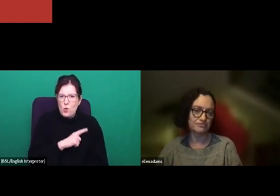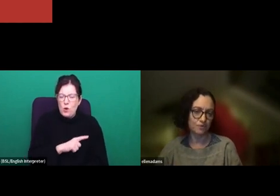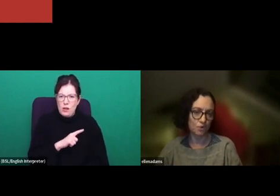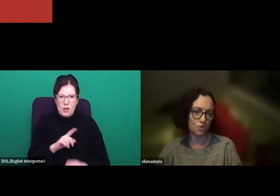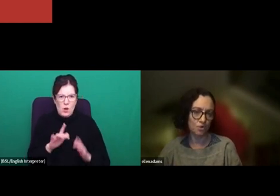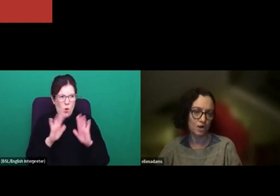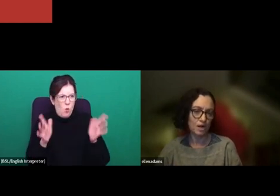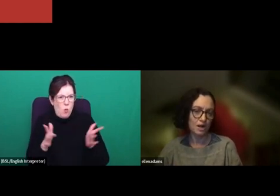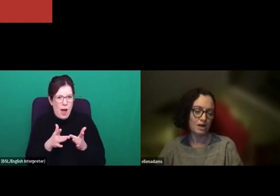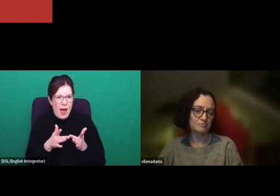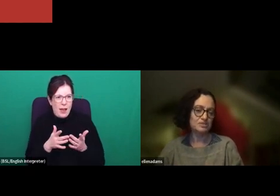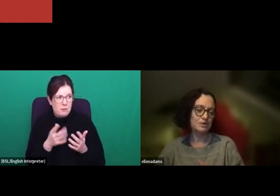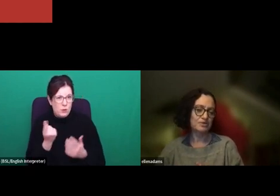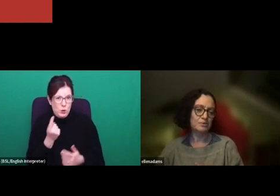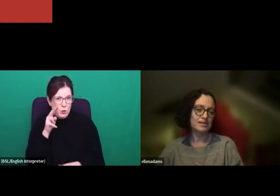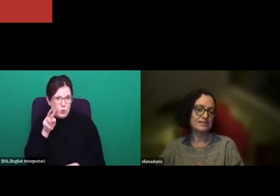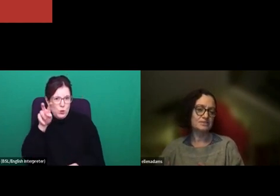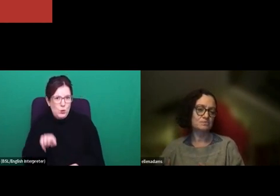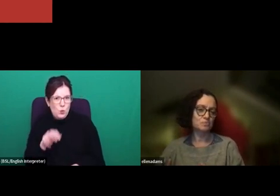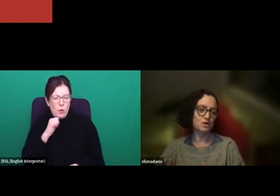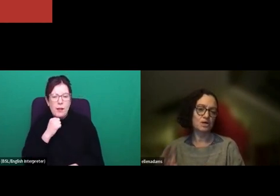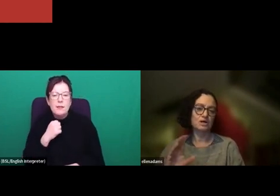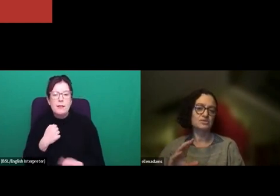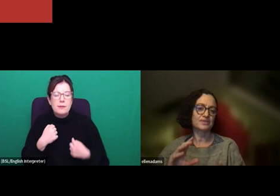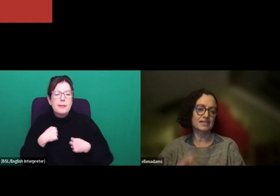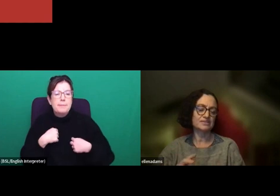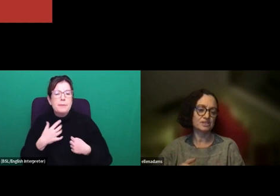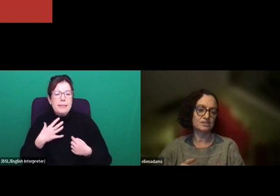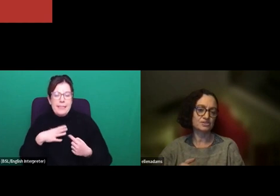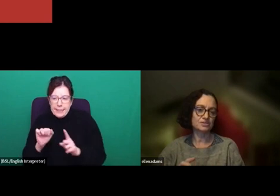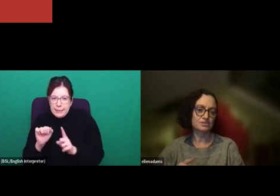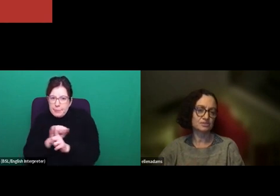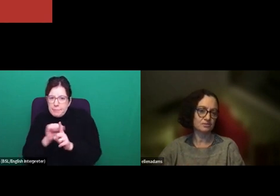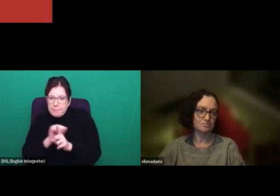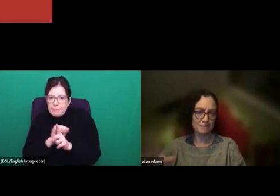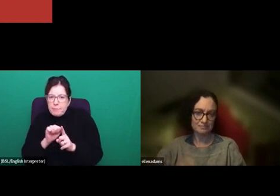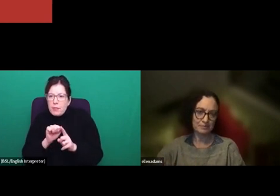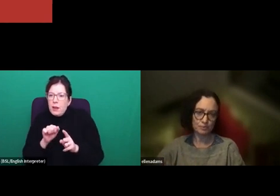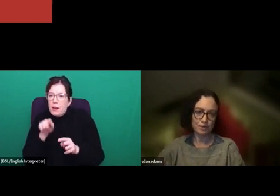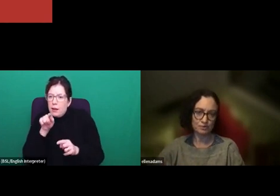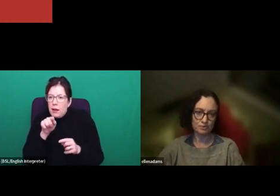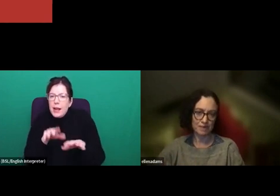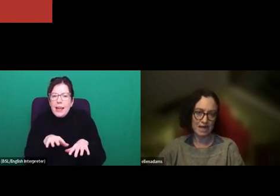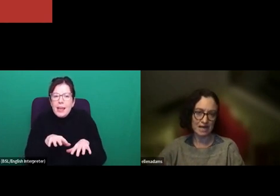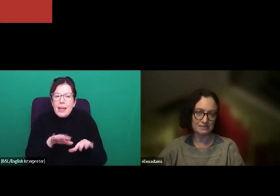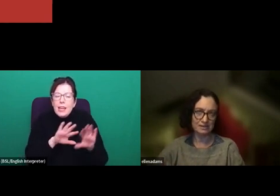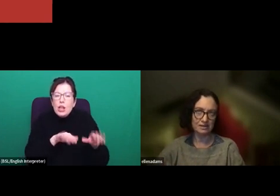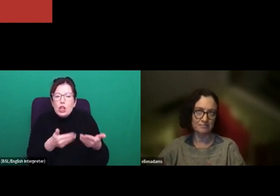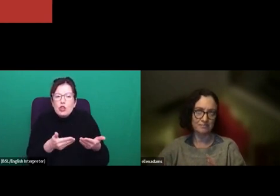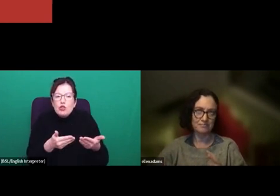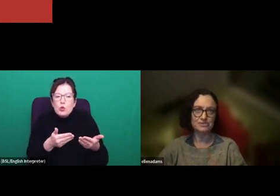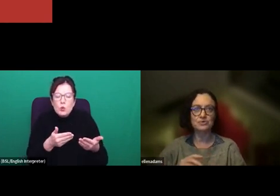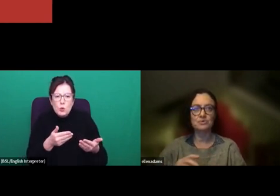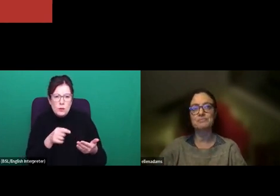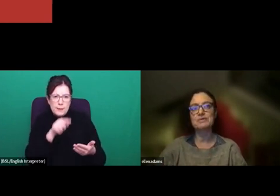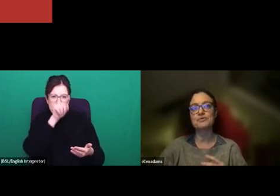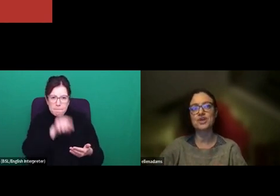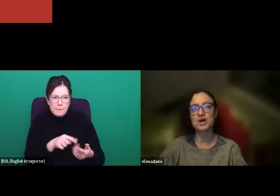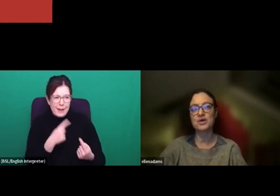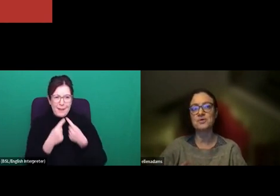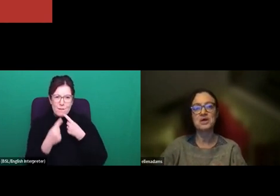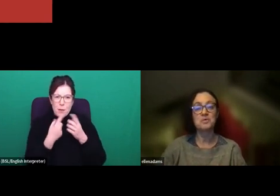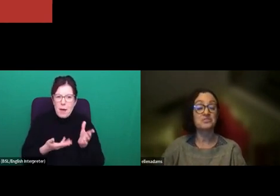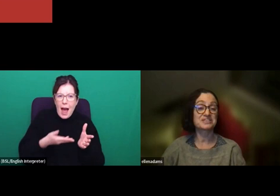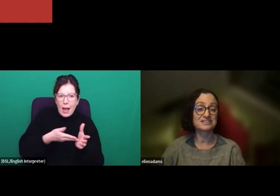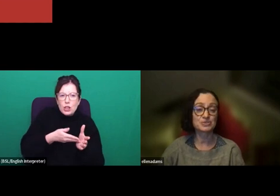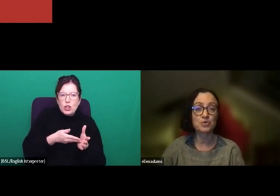website was for. So I think we need to work harder in the introduction to make people welcome and make sure that people